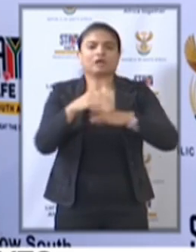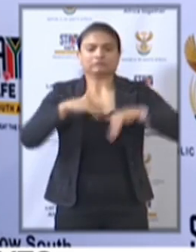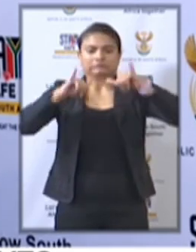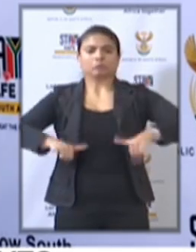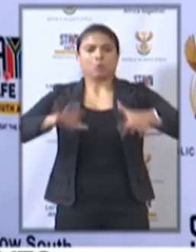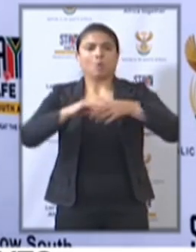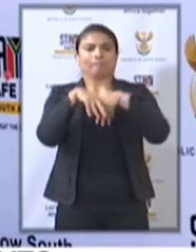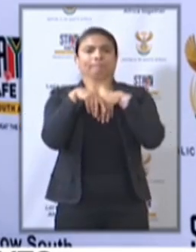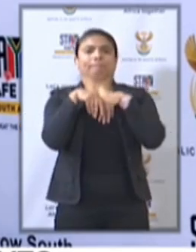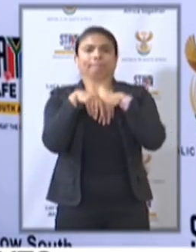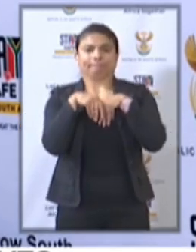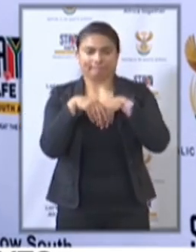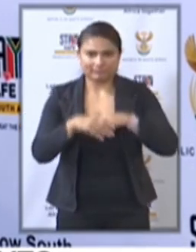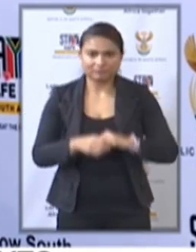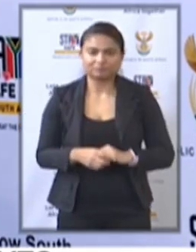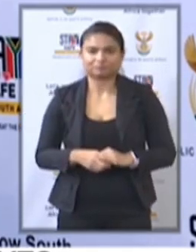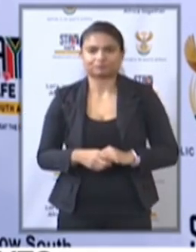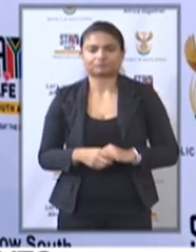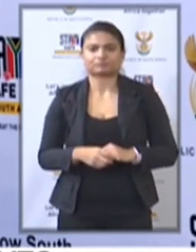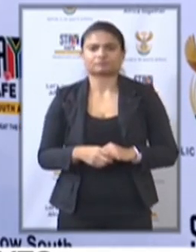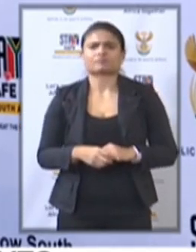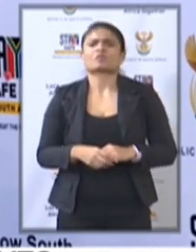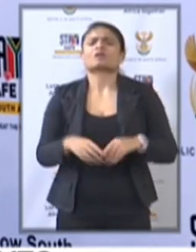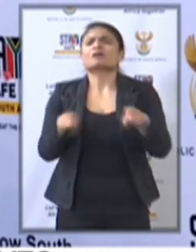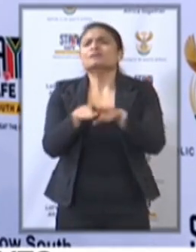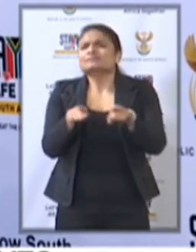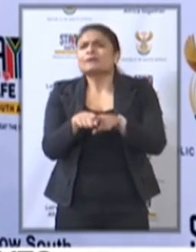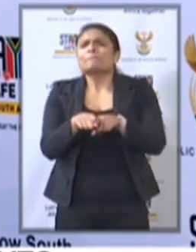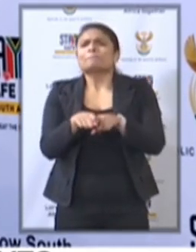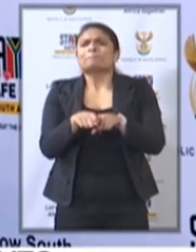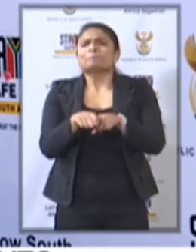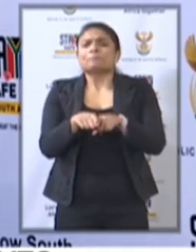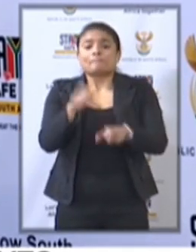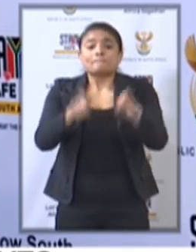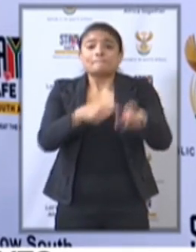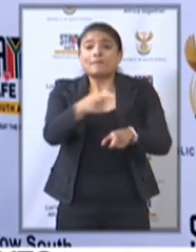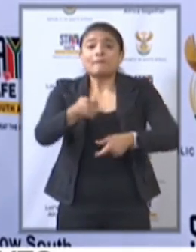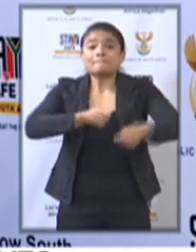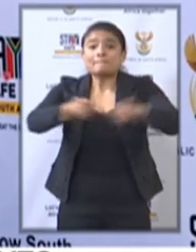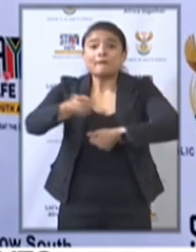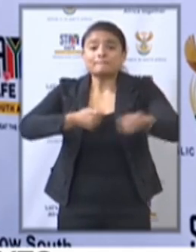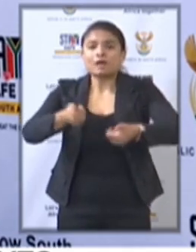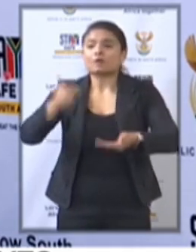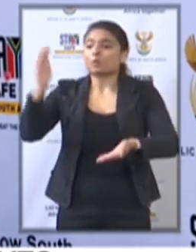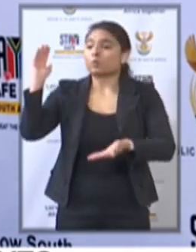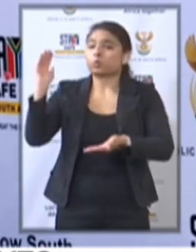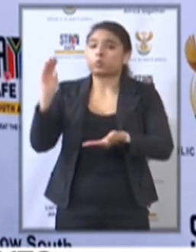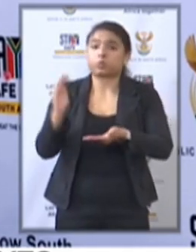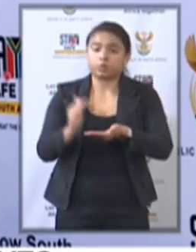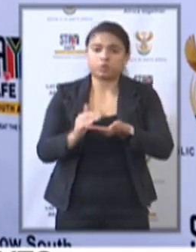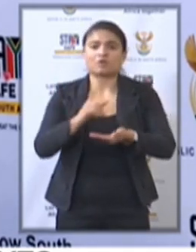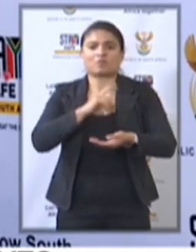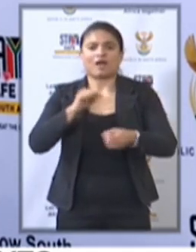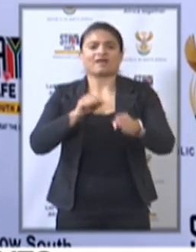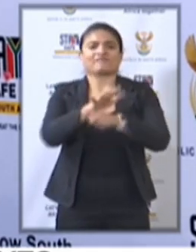In addition, the return rate is affected by the closure of 312 community